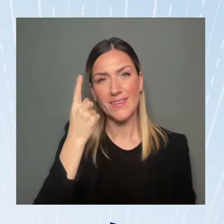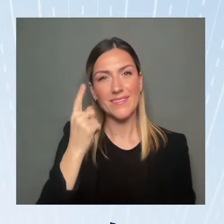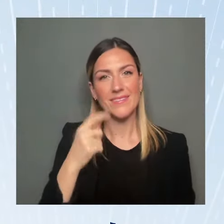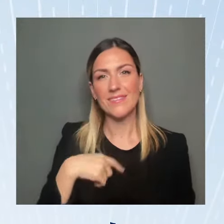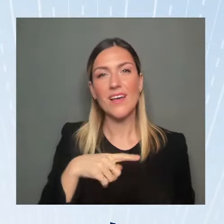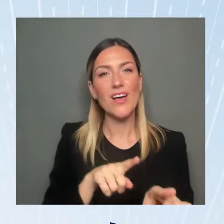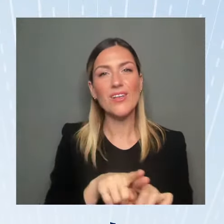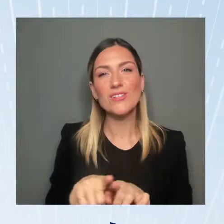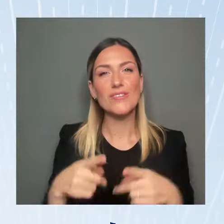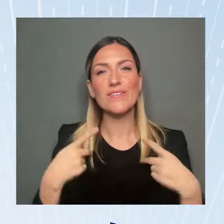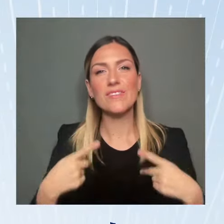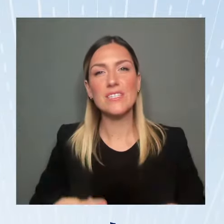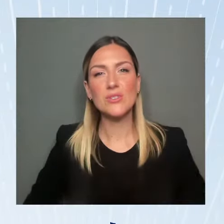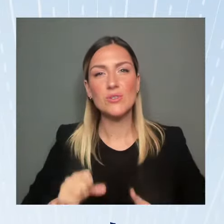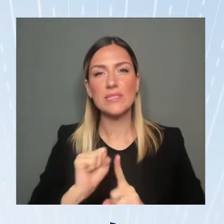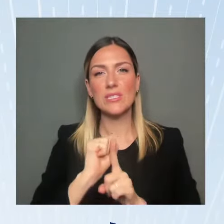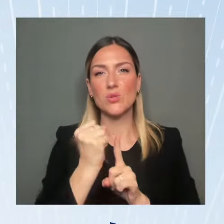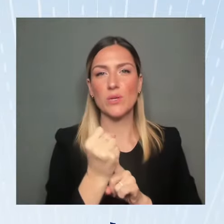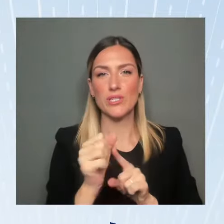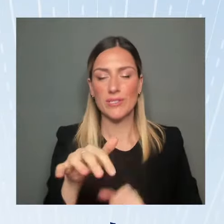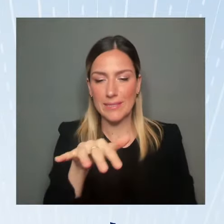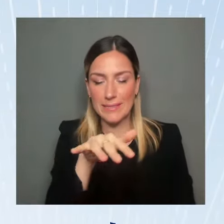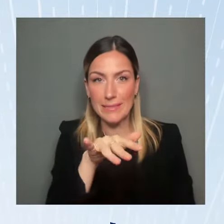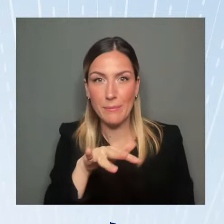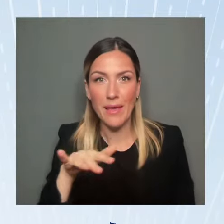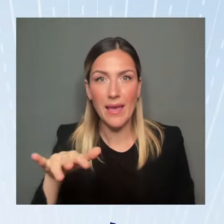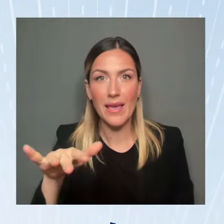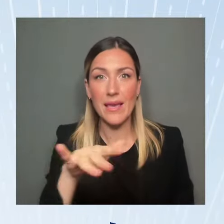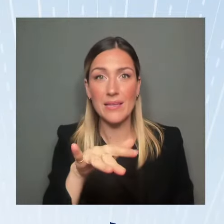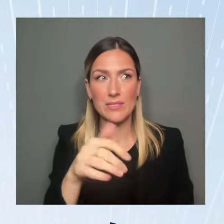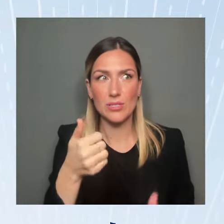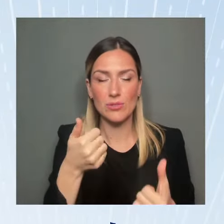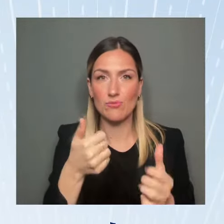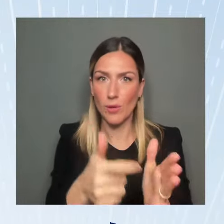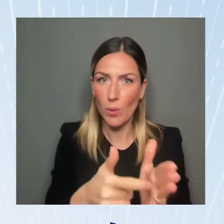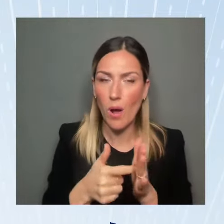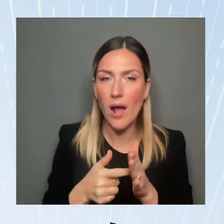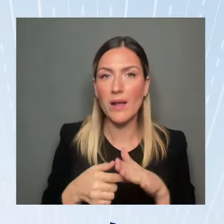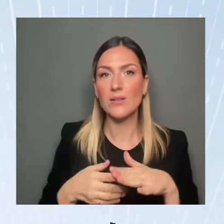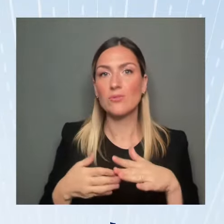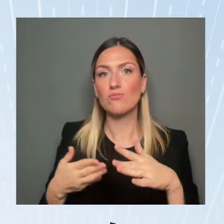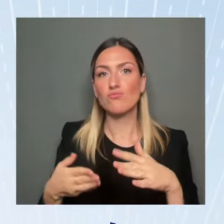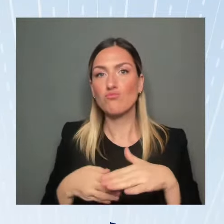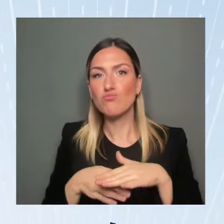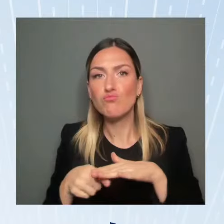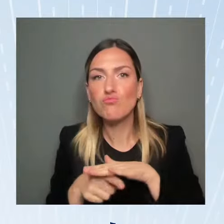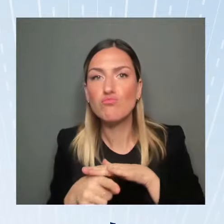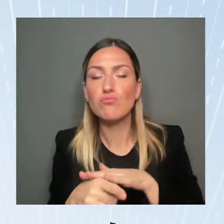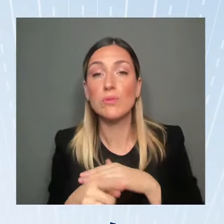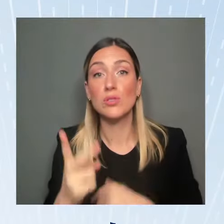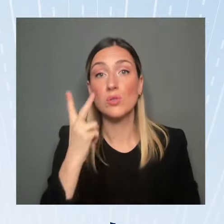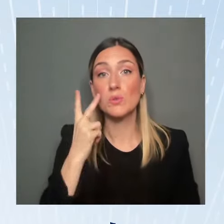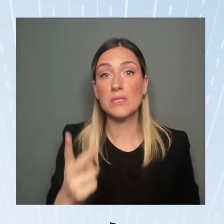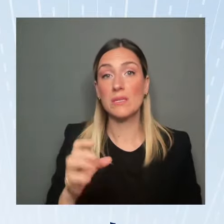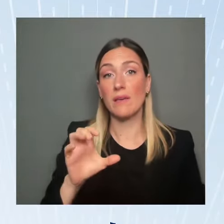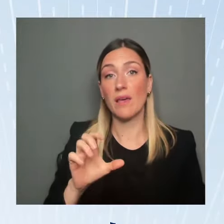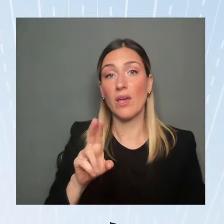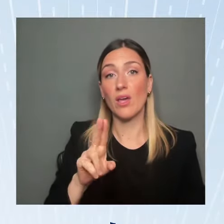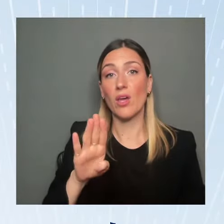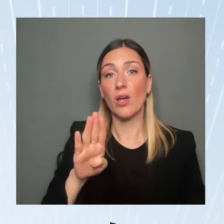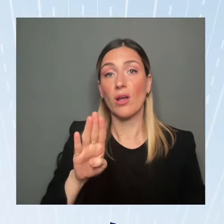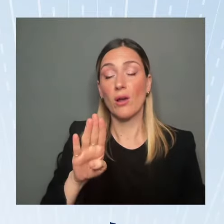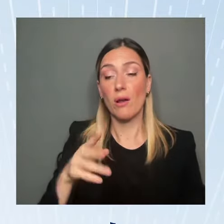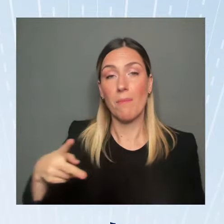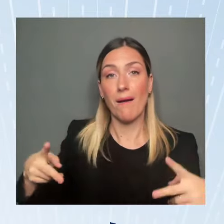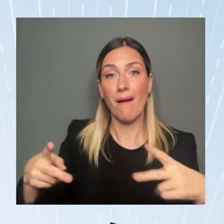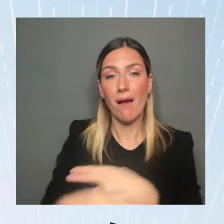physical conditions of the spaces that people are asked to navigate. I think for many Americans, seeing the curb cuts has helped them begin to understand